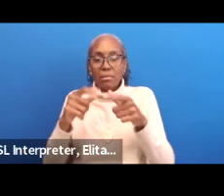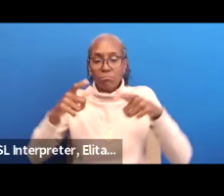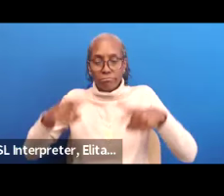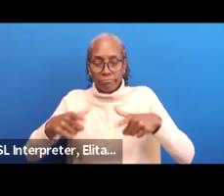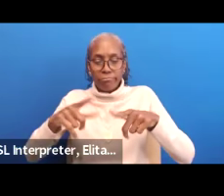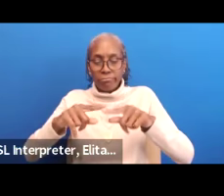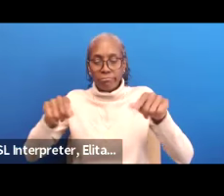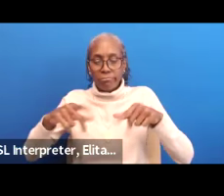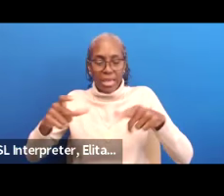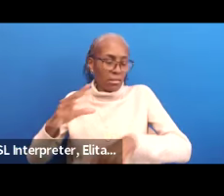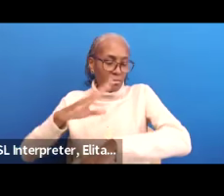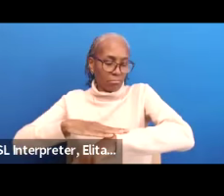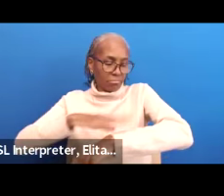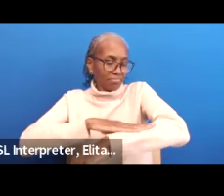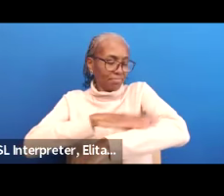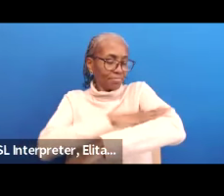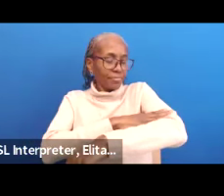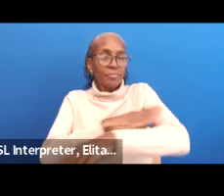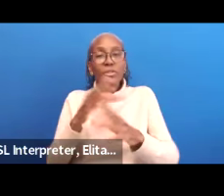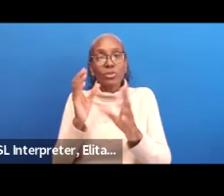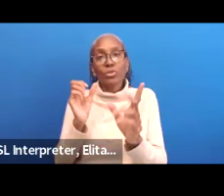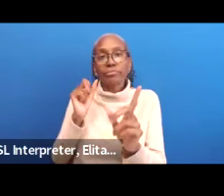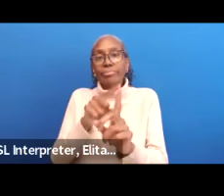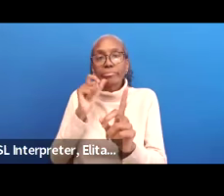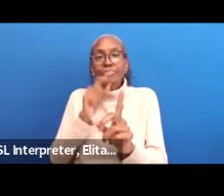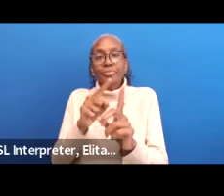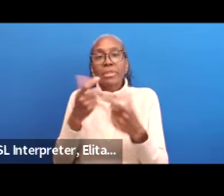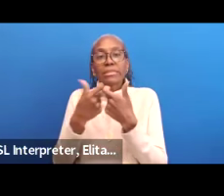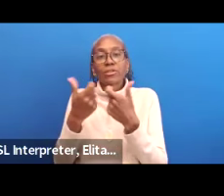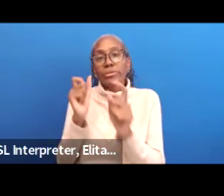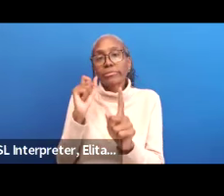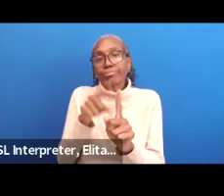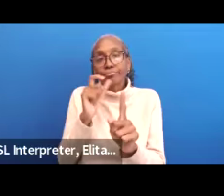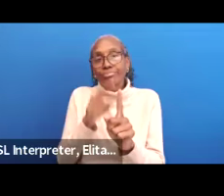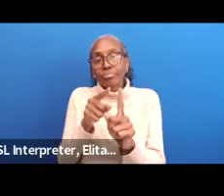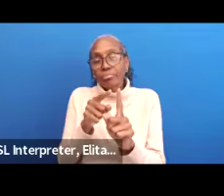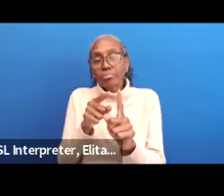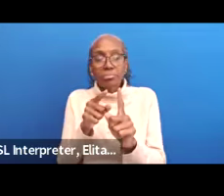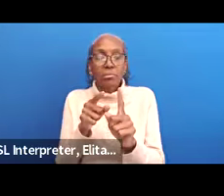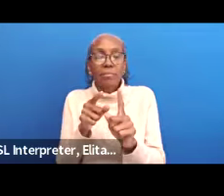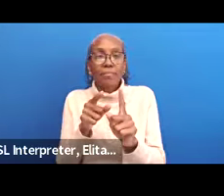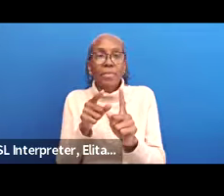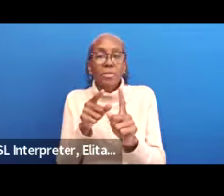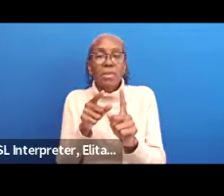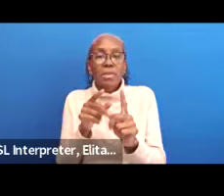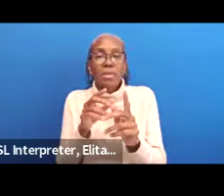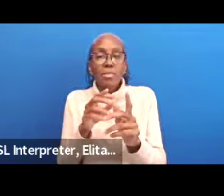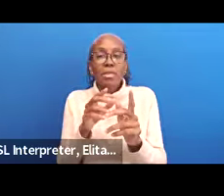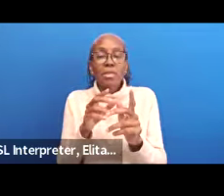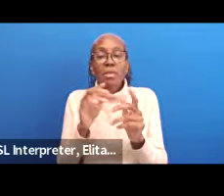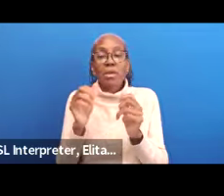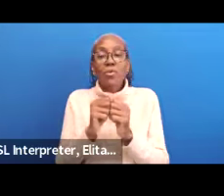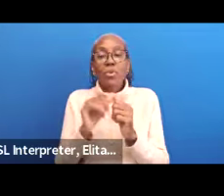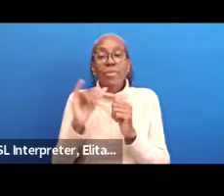cord stimulation, electrical stimulation, and I, with